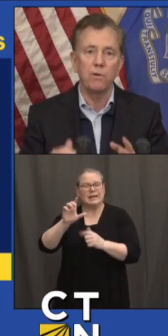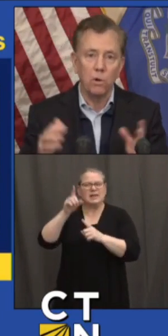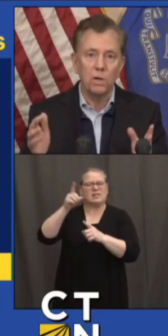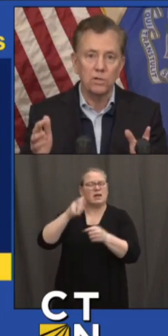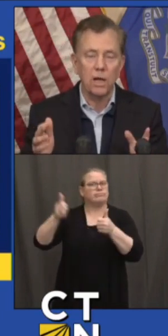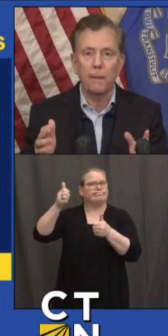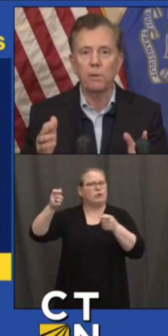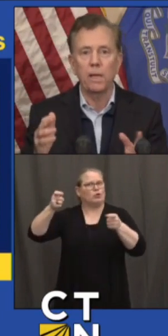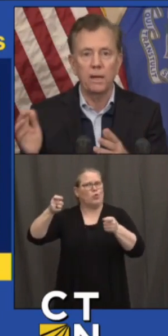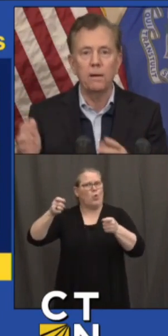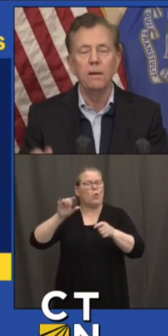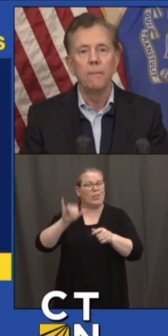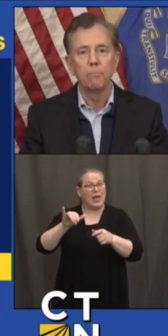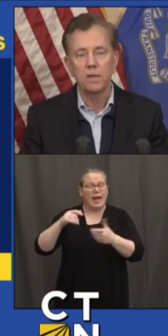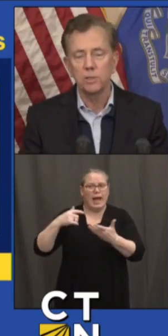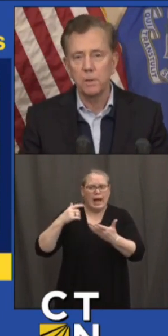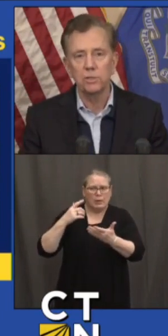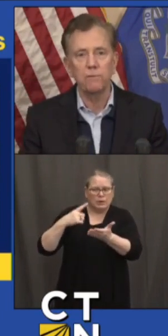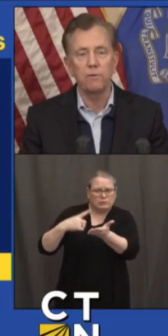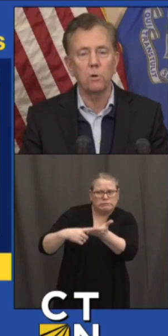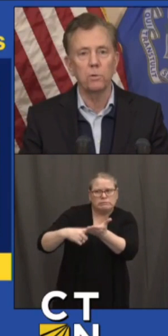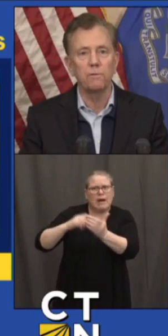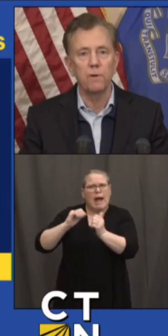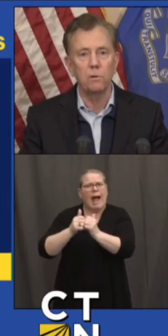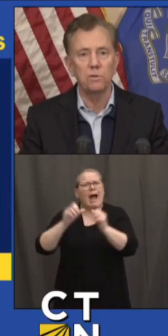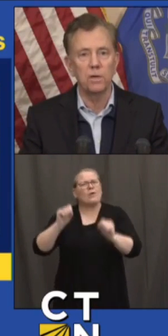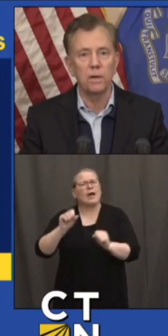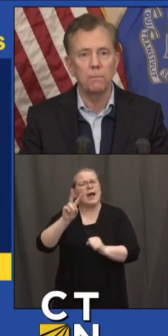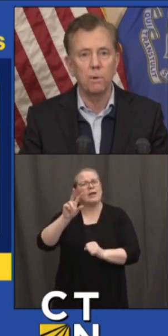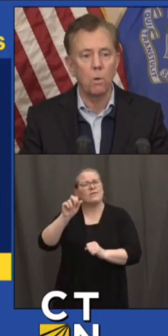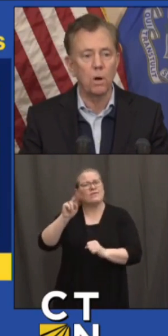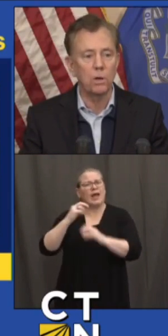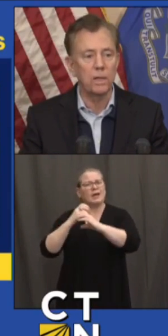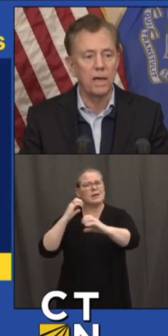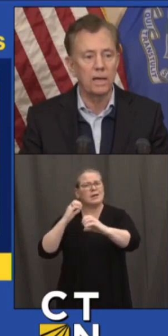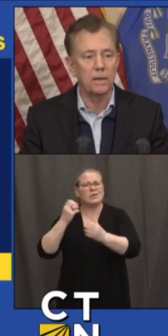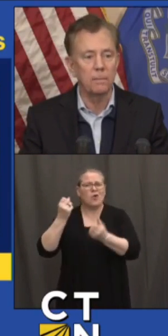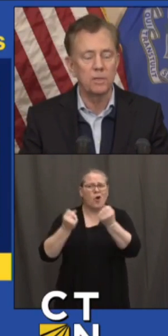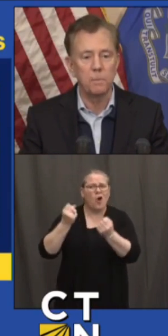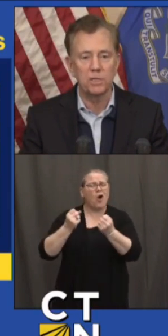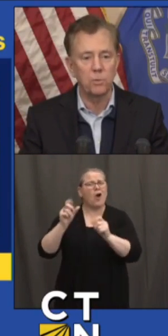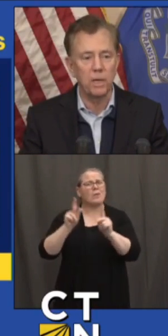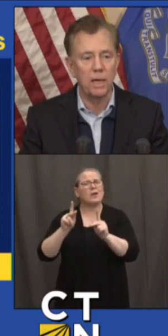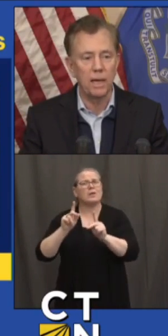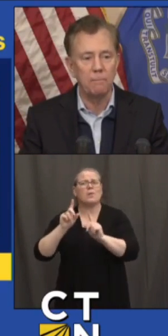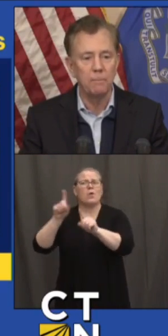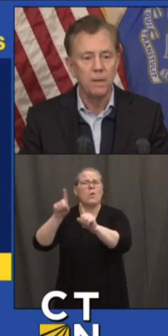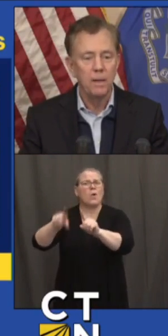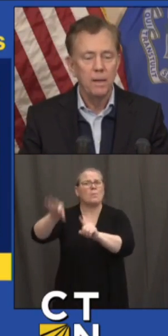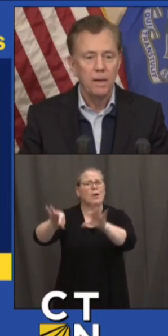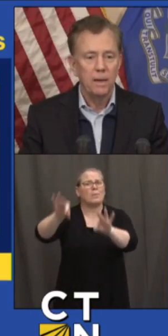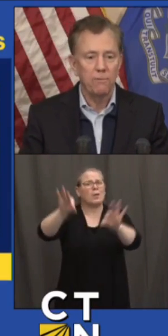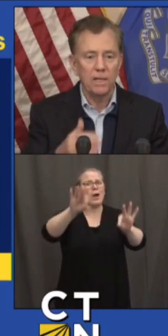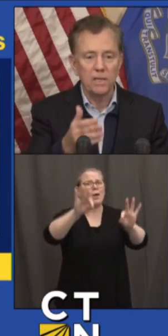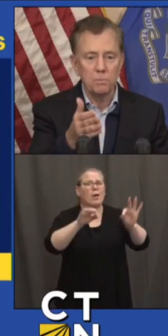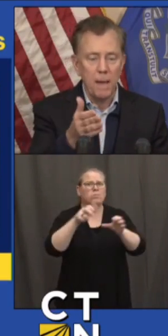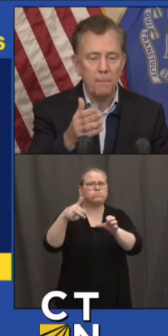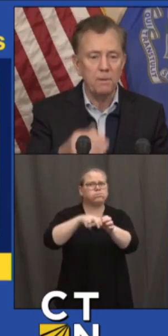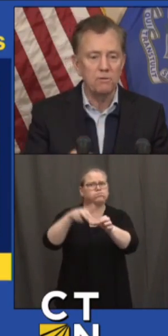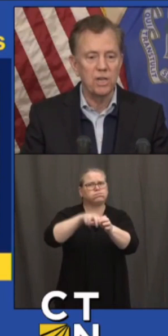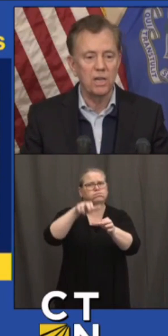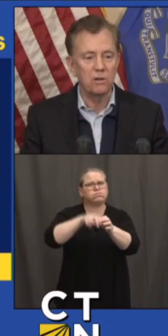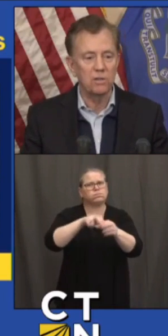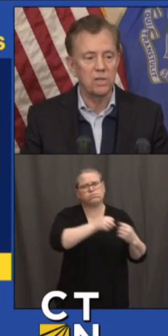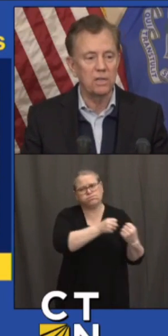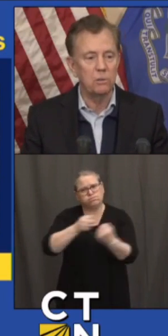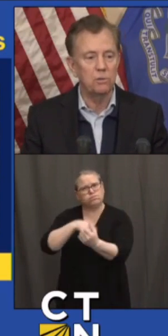system. We've heard it's complicated, especially for older folks. We're working on that as best we can. And finally, this map